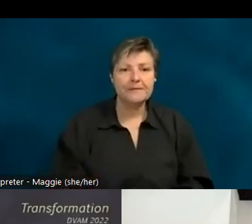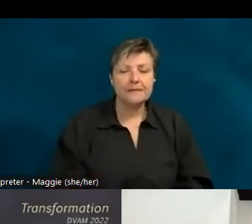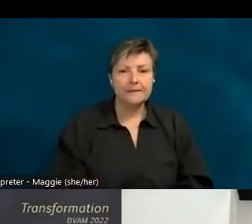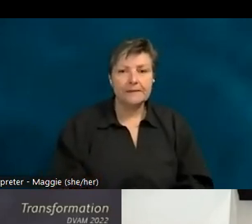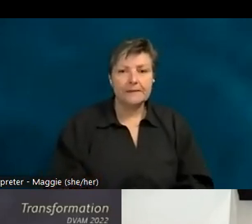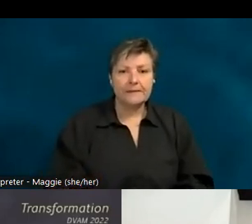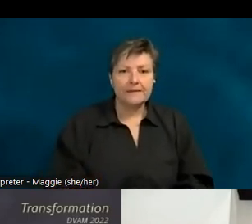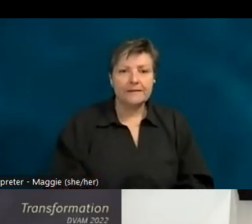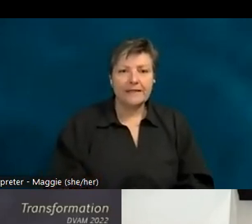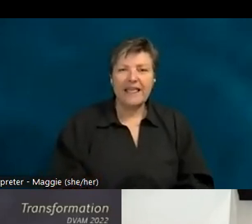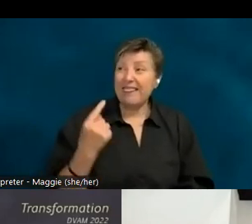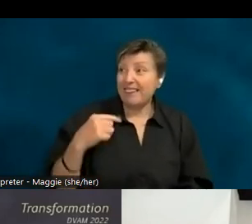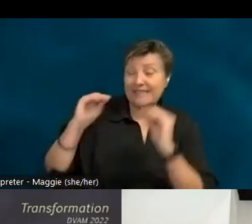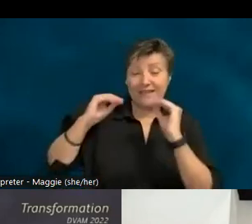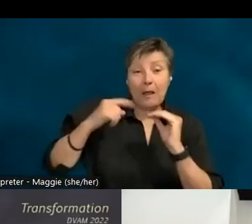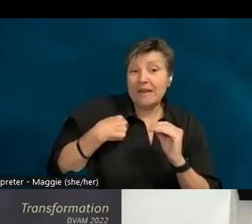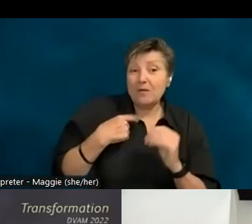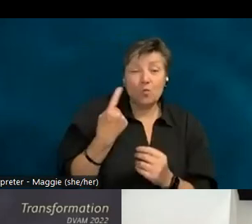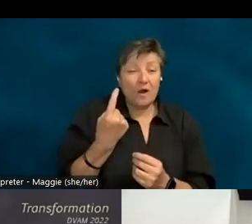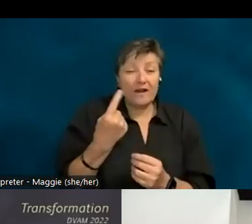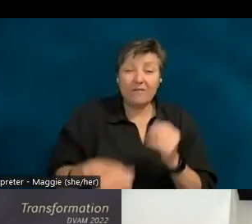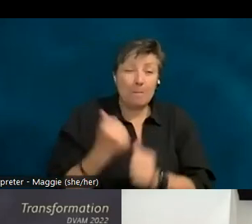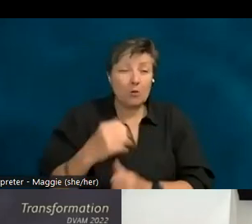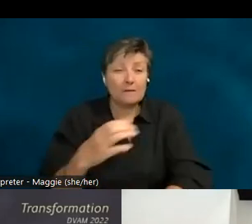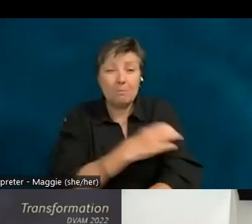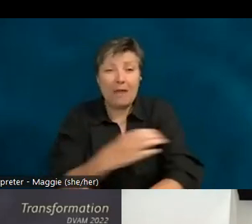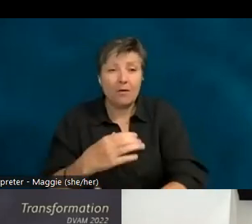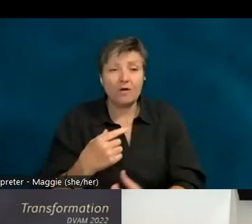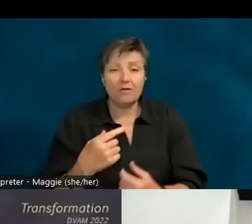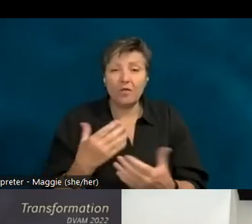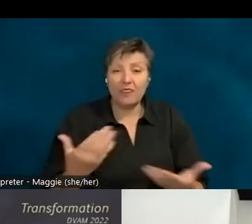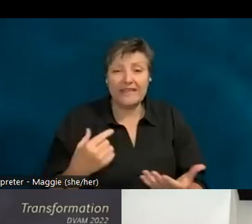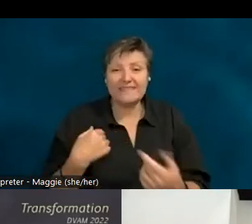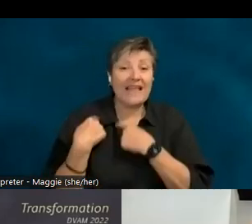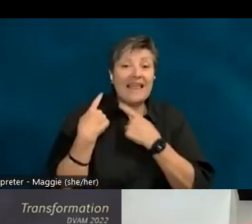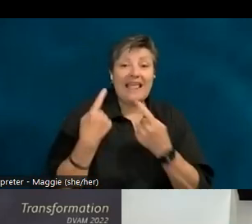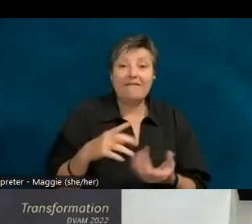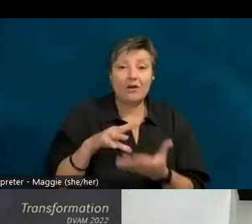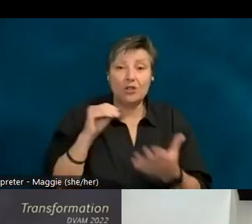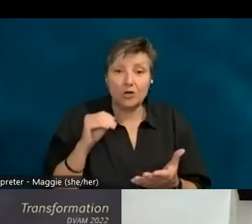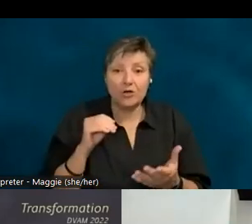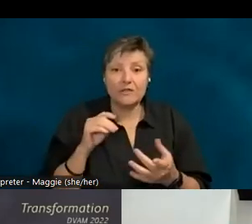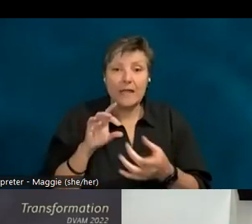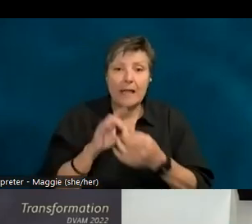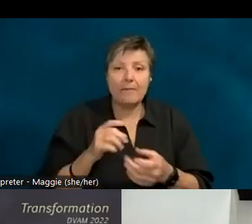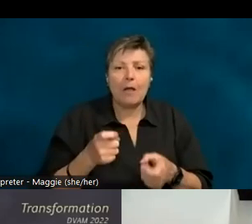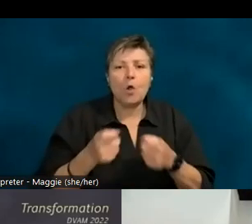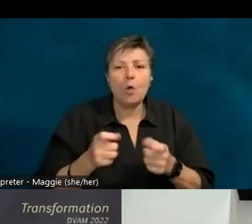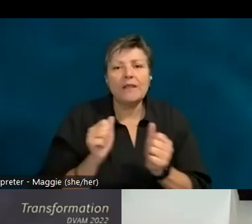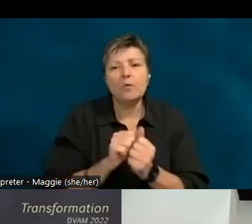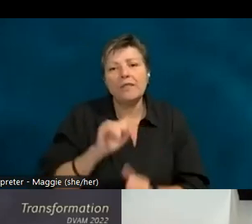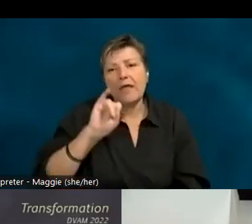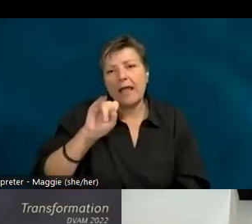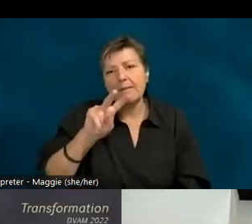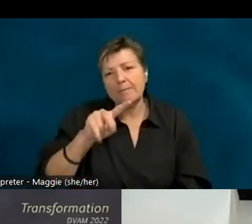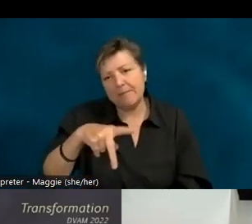They taught me one of the most powerful things I ever learned about coping with IPV in the LGBTQIA